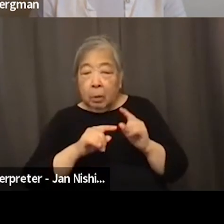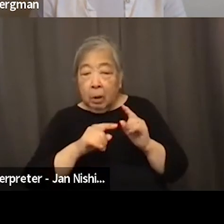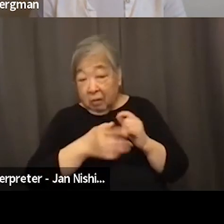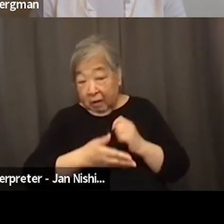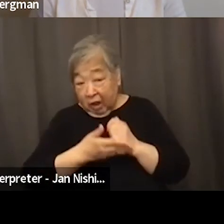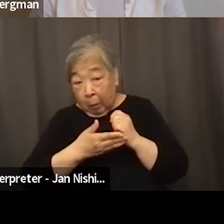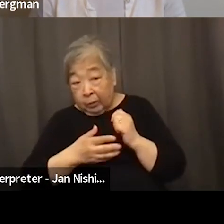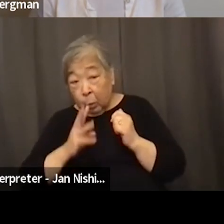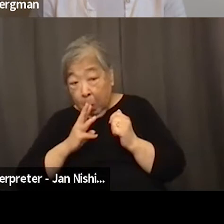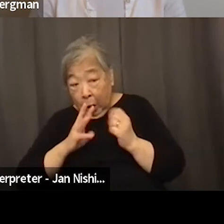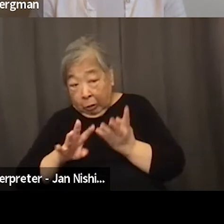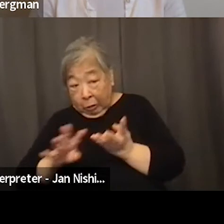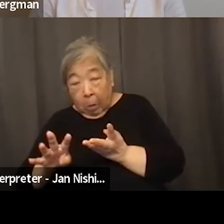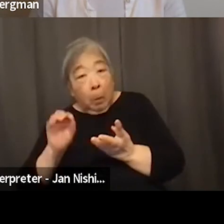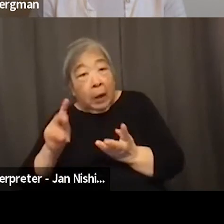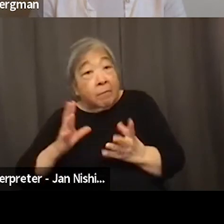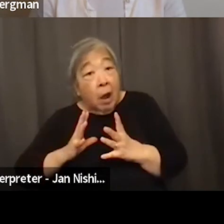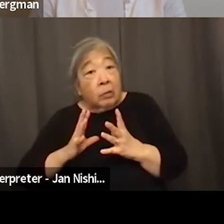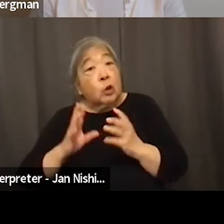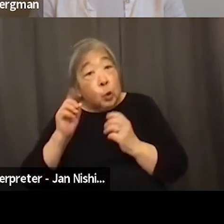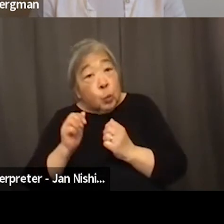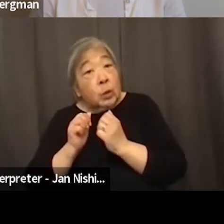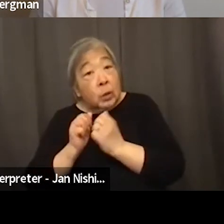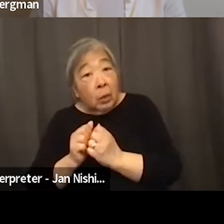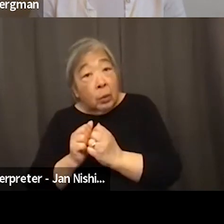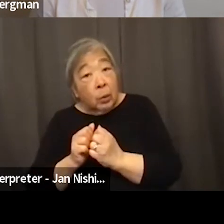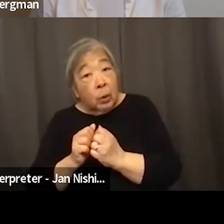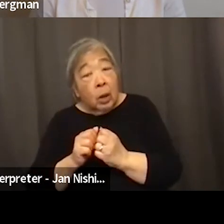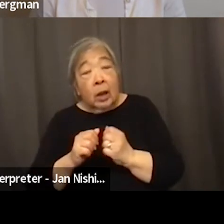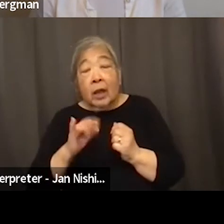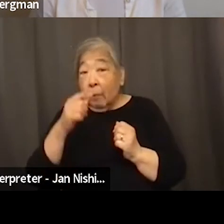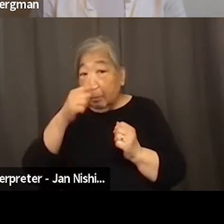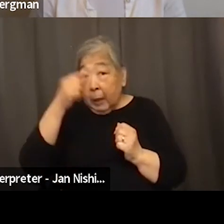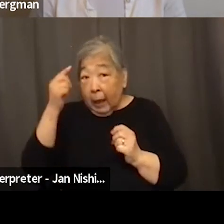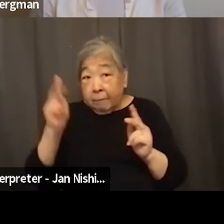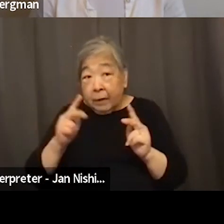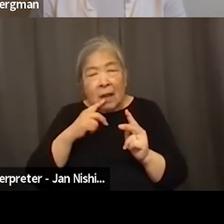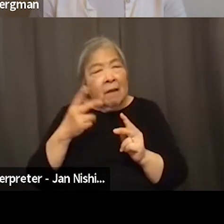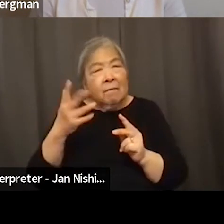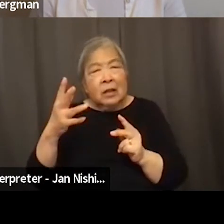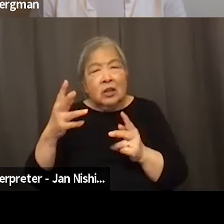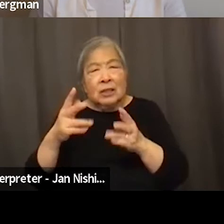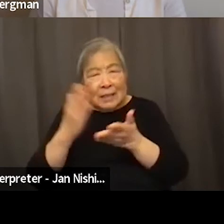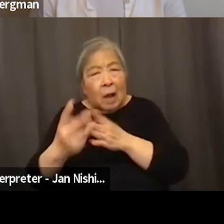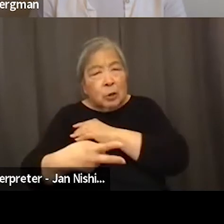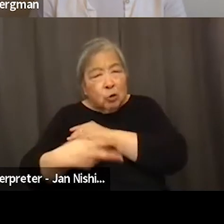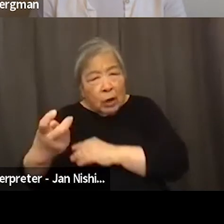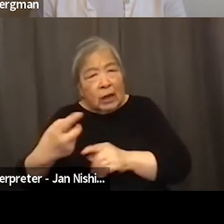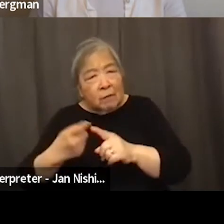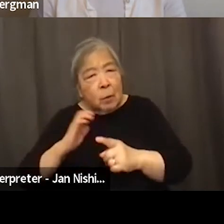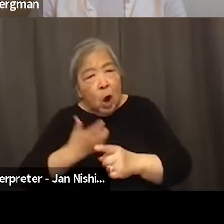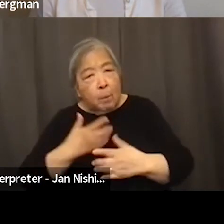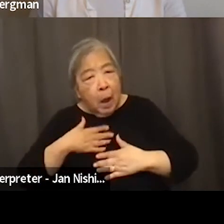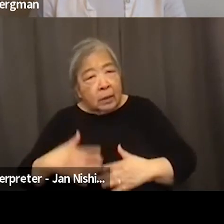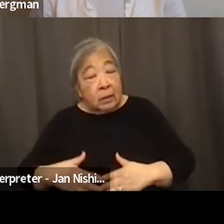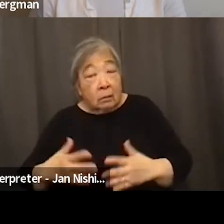irrigation, then let's do that all together. Right? If Black folks say stop extracting from our bodies, then we're just going to have